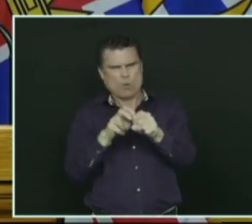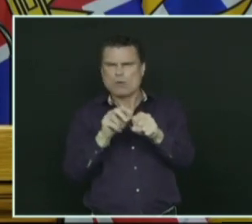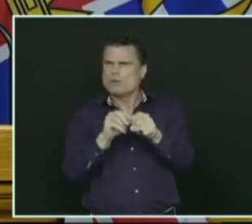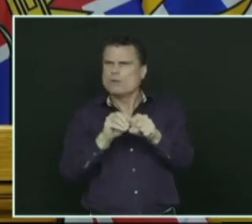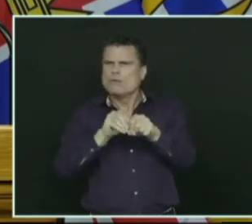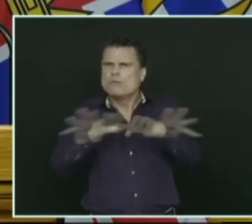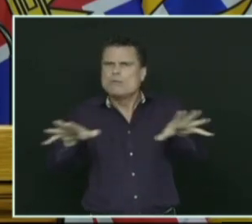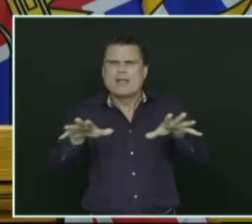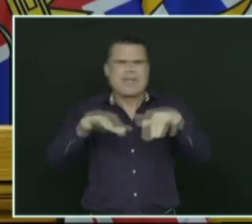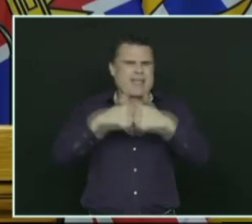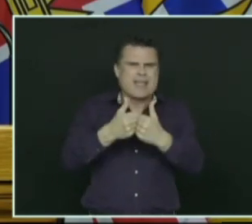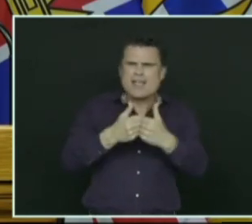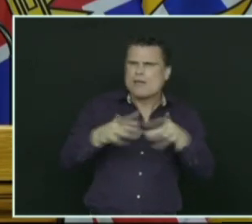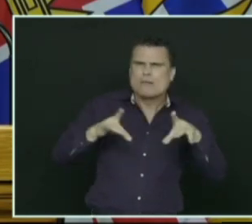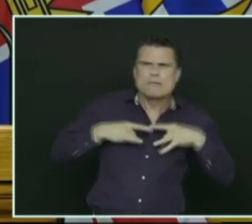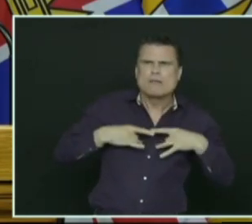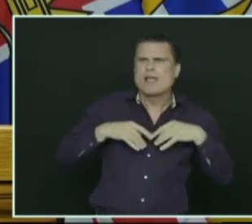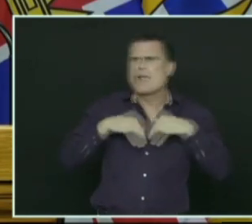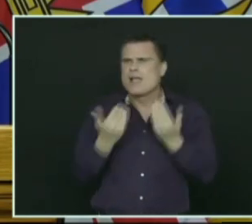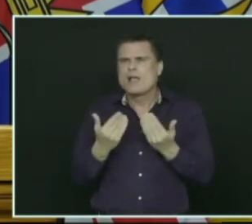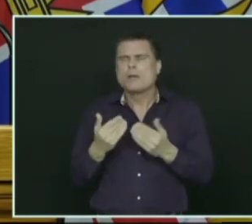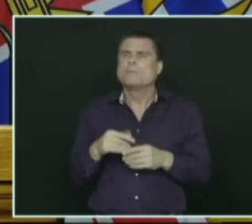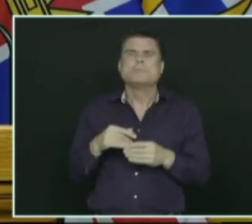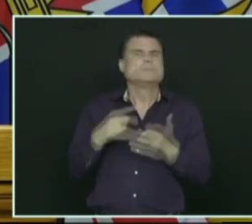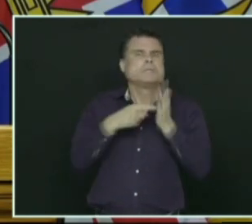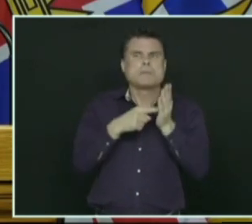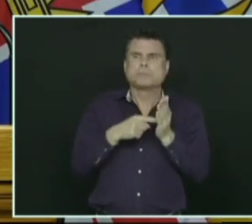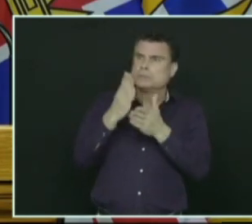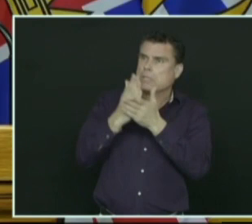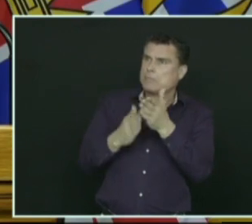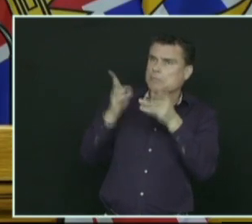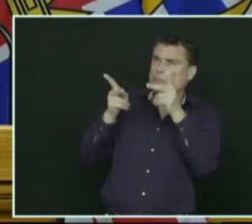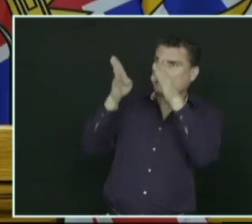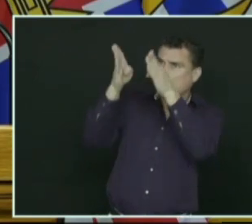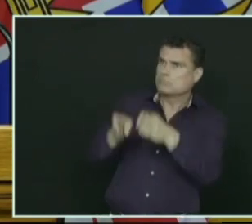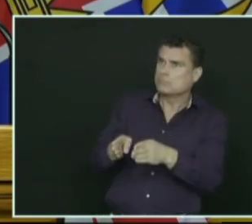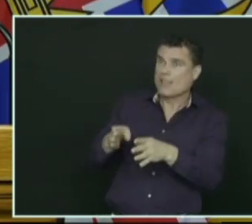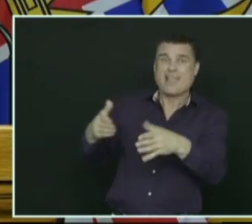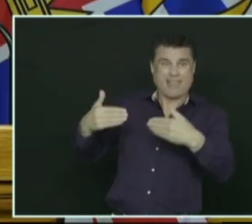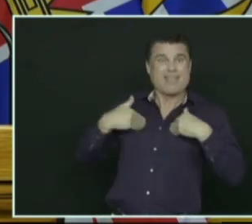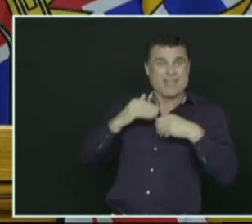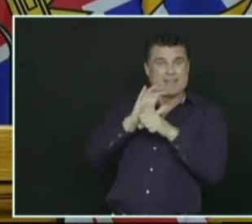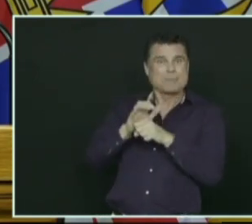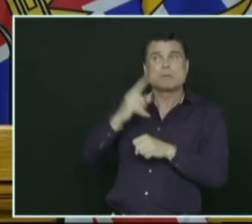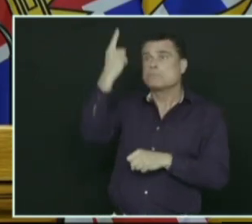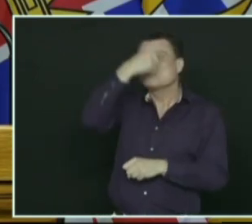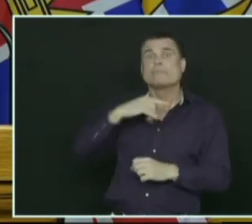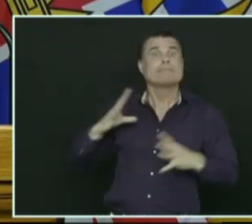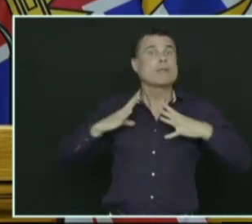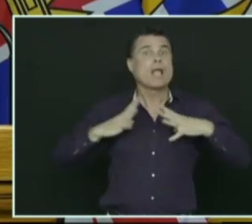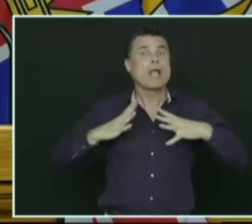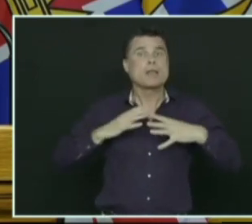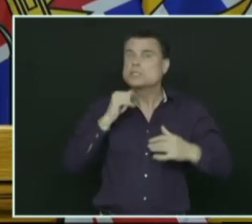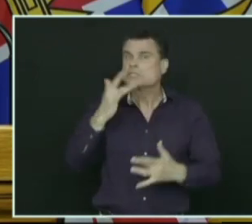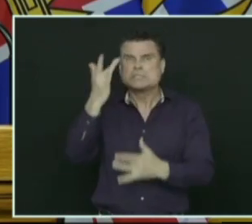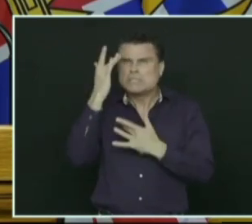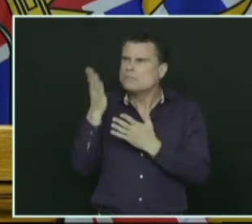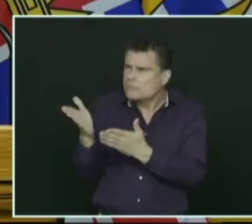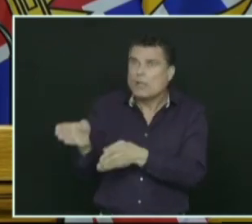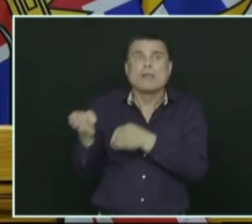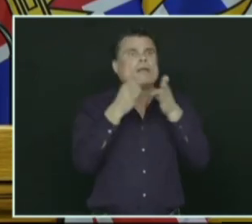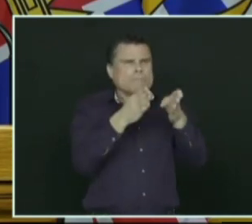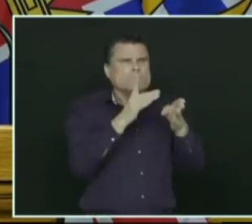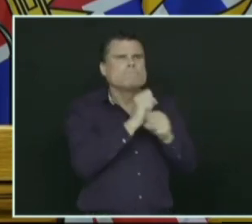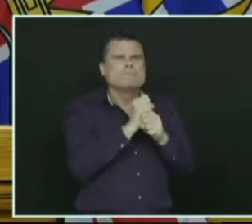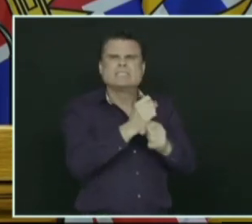very strict measures early on, reducing visitors, and that itself has its impact in long-term care. When older people